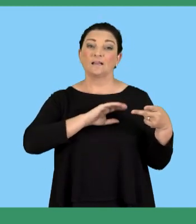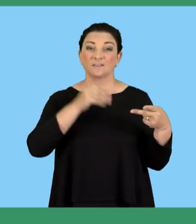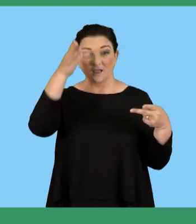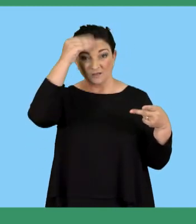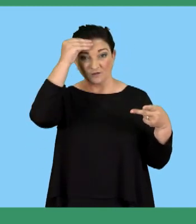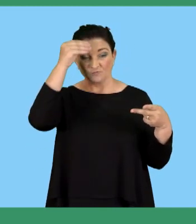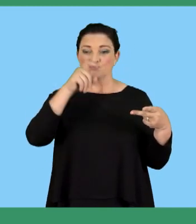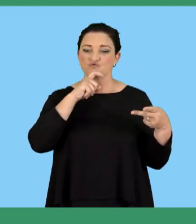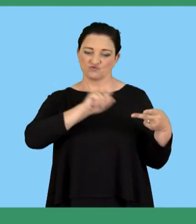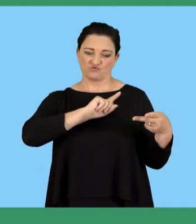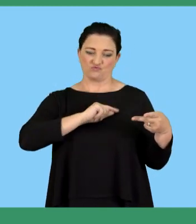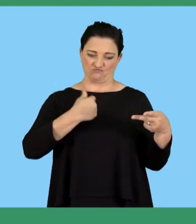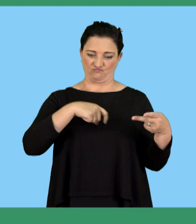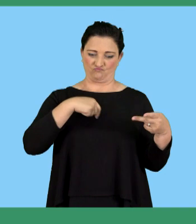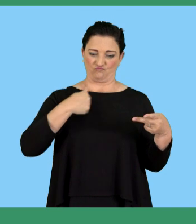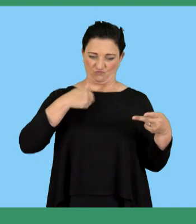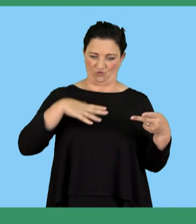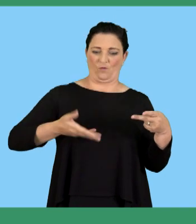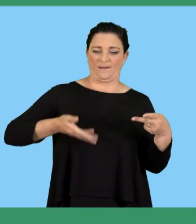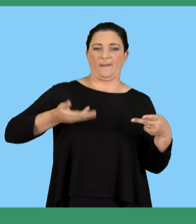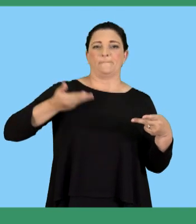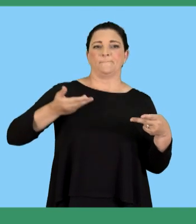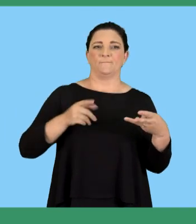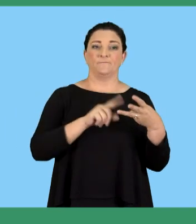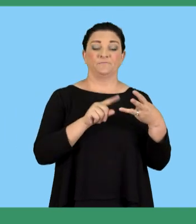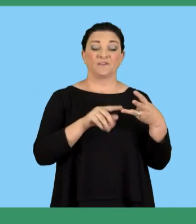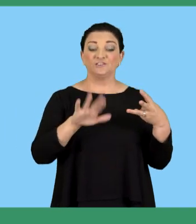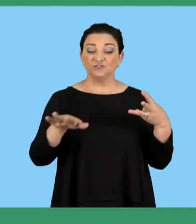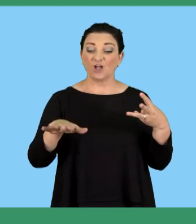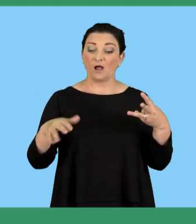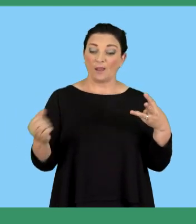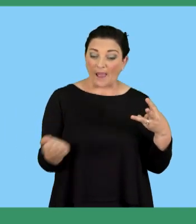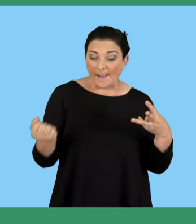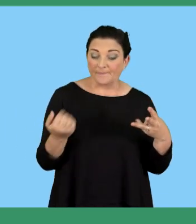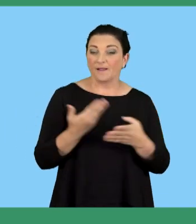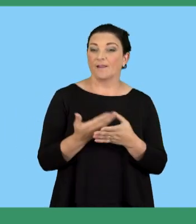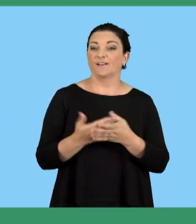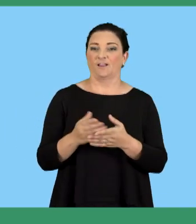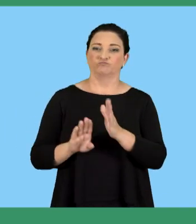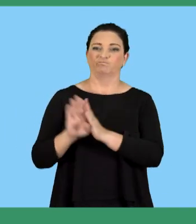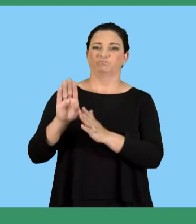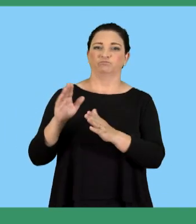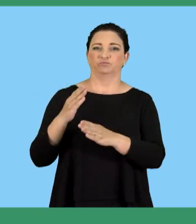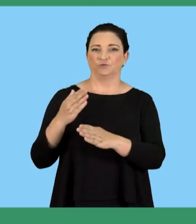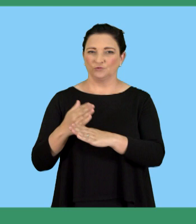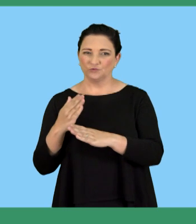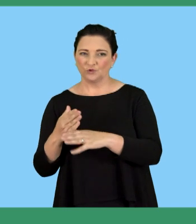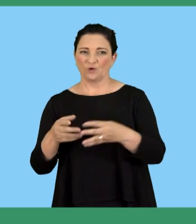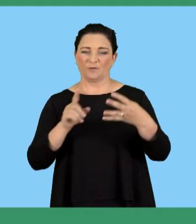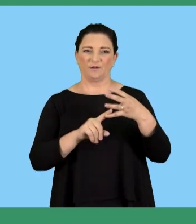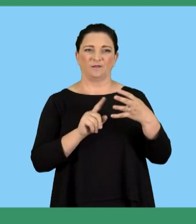information being used for personal gain, child labor to improve job creation, and